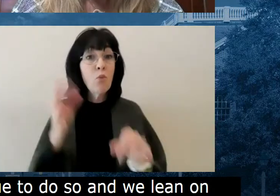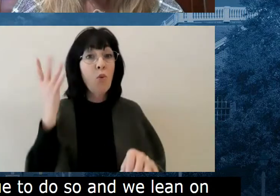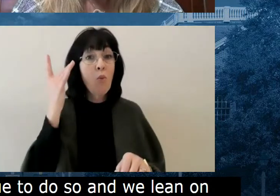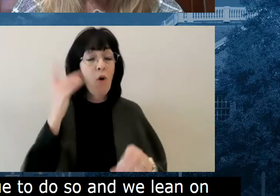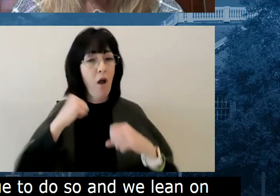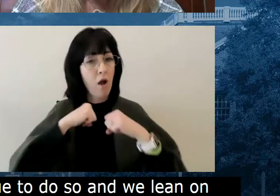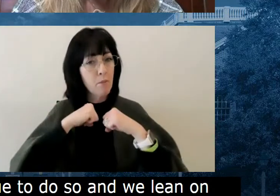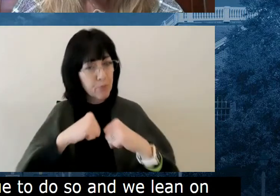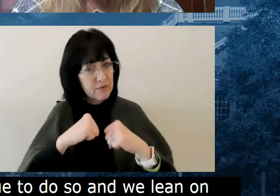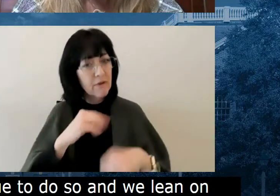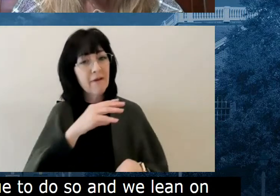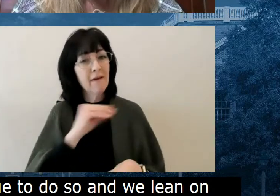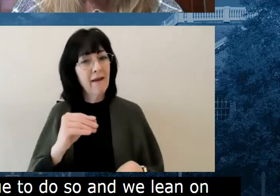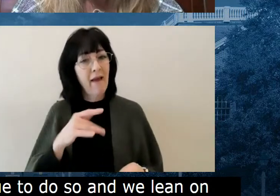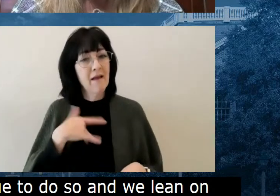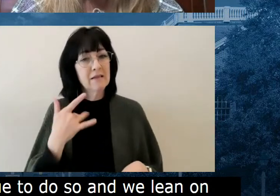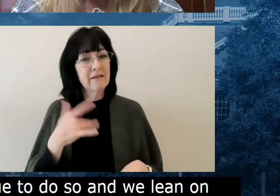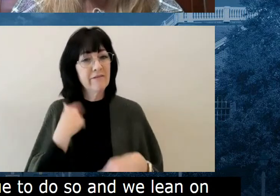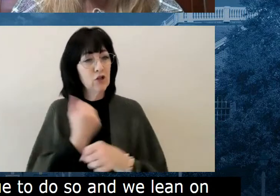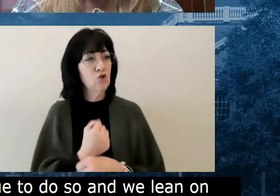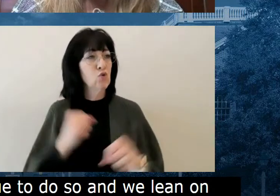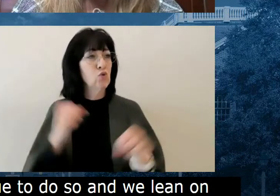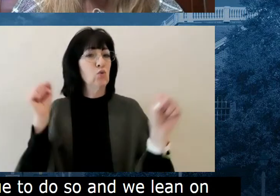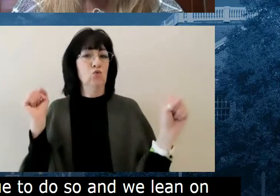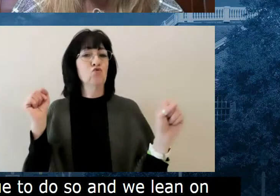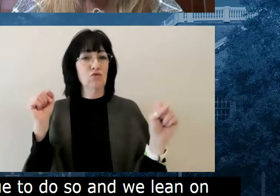All right, next we'll go to Brandon Holbeck from the News Journal.